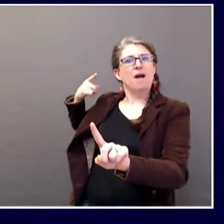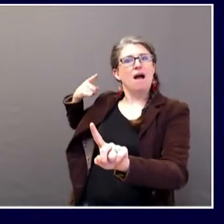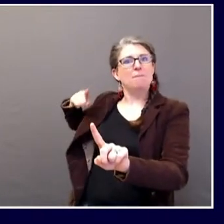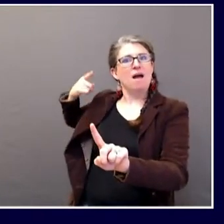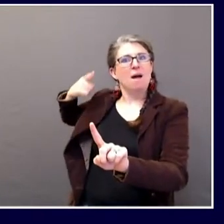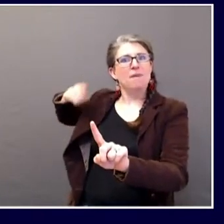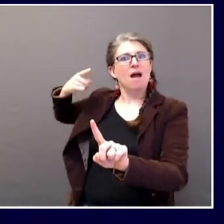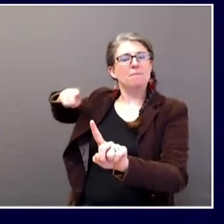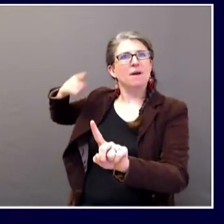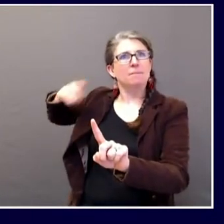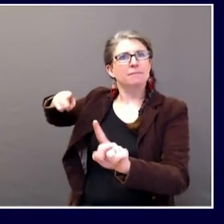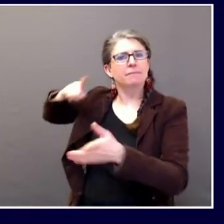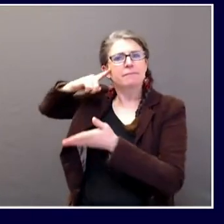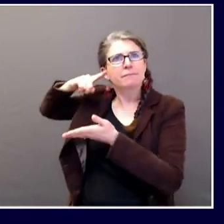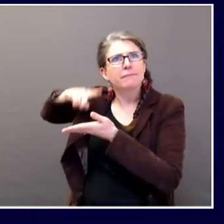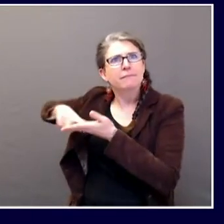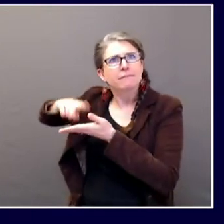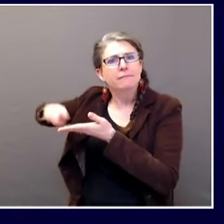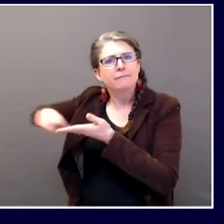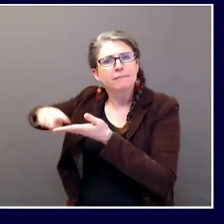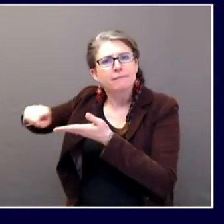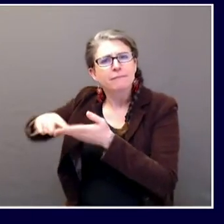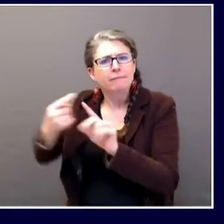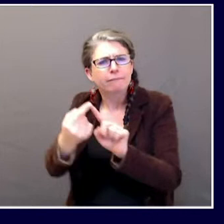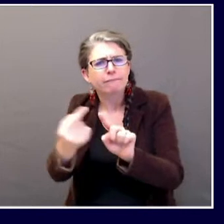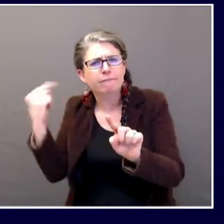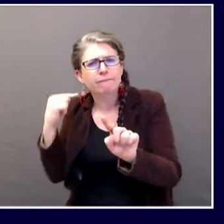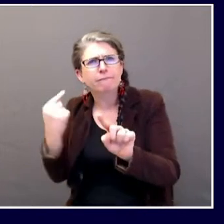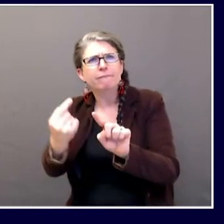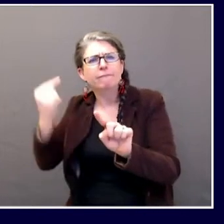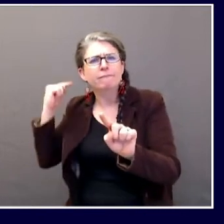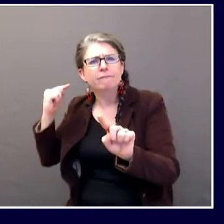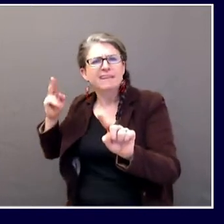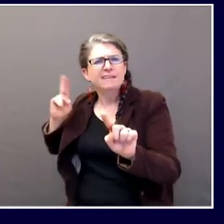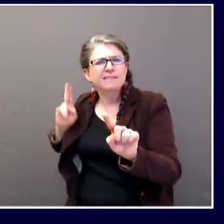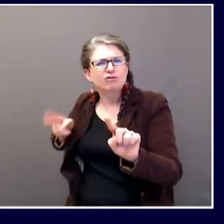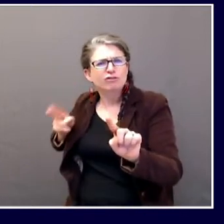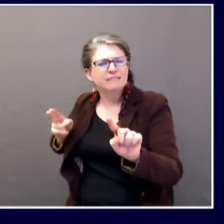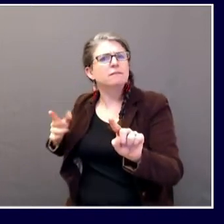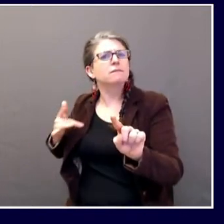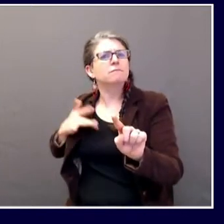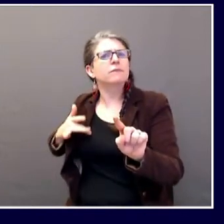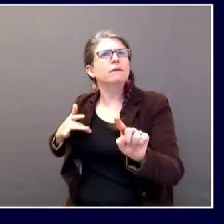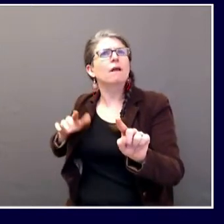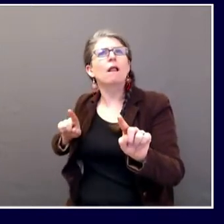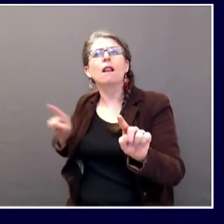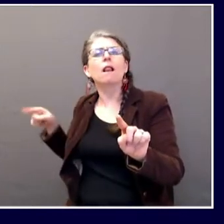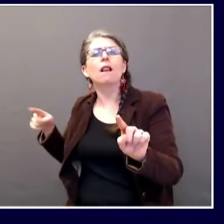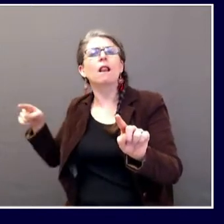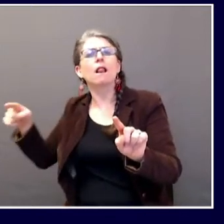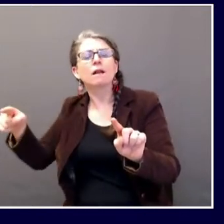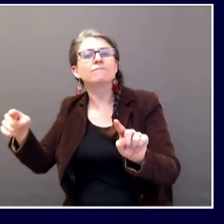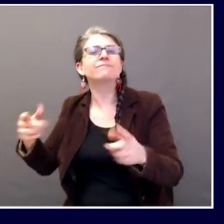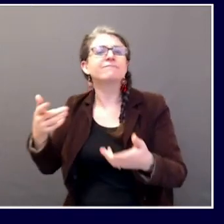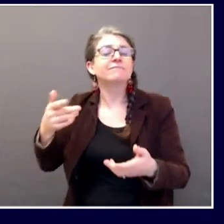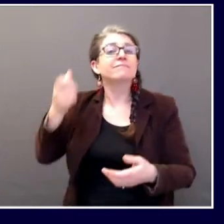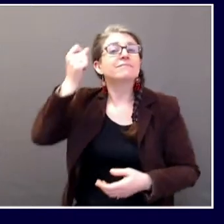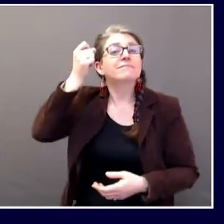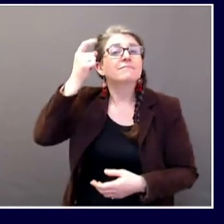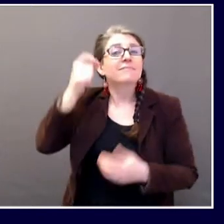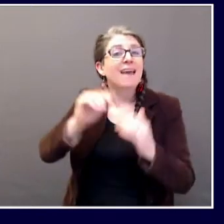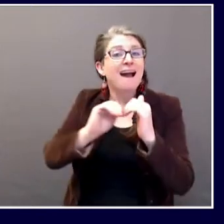comb through death records from time to time to ensure that we are accurately and completely capturing all